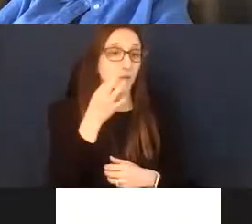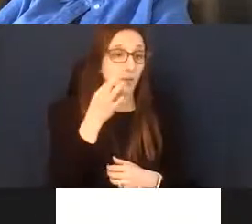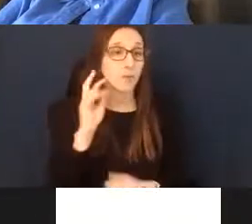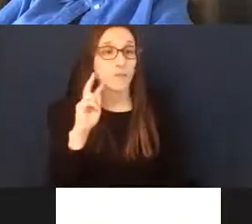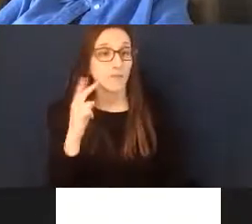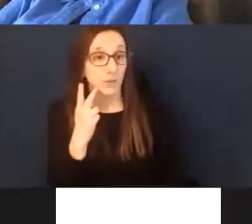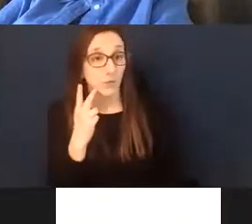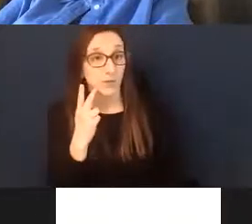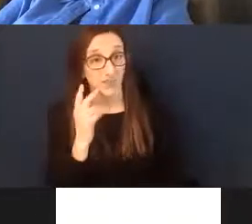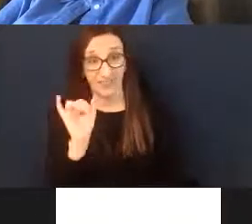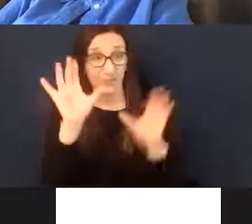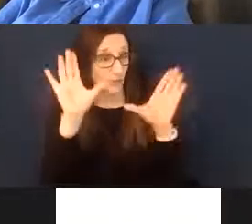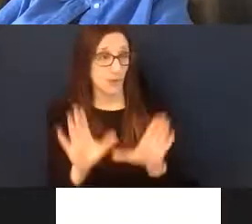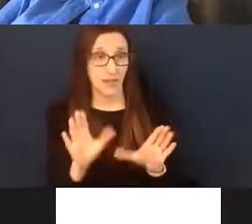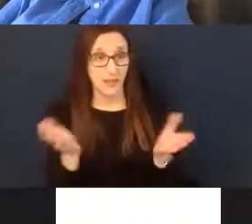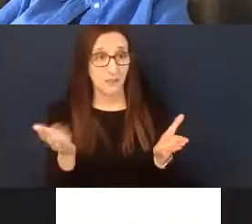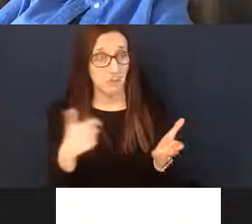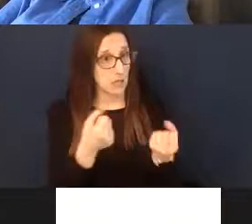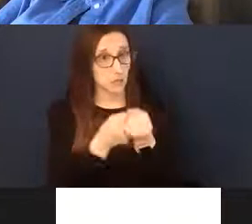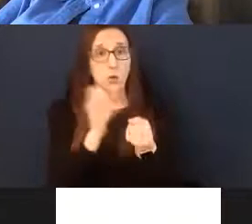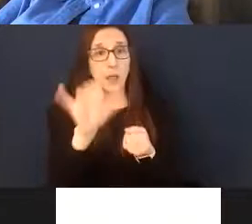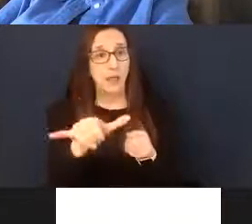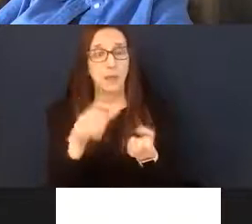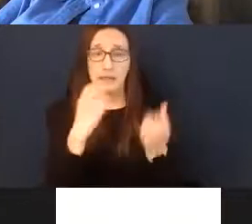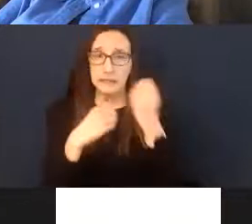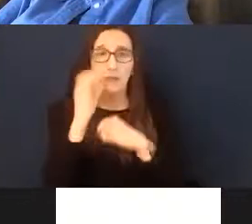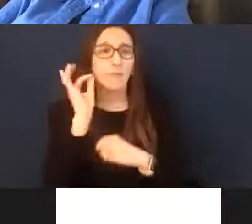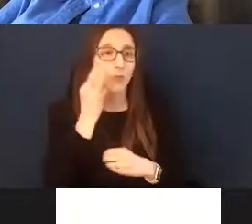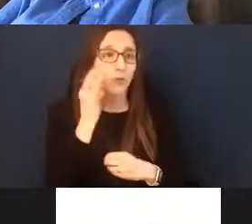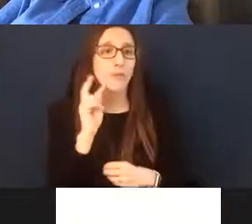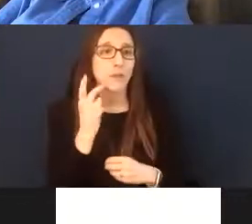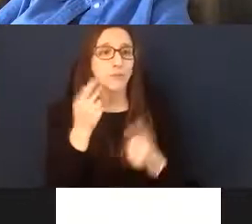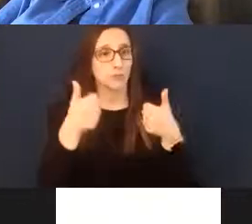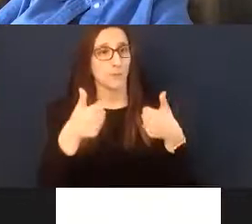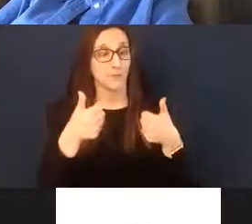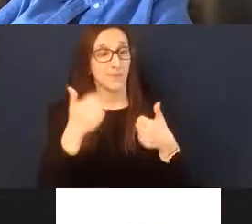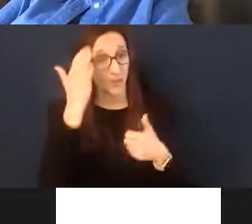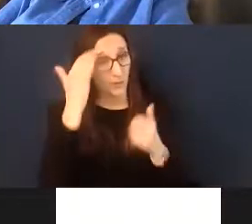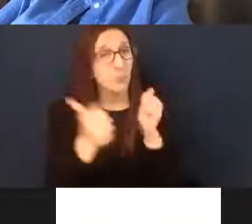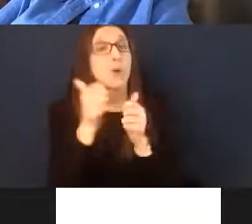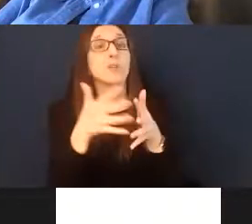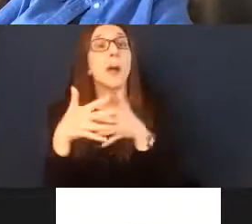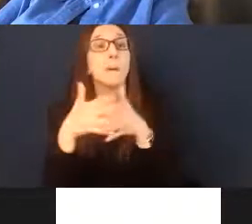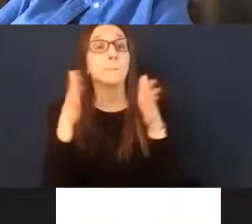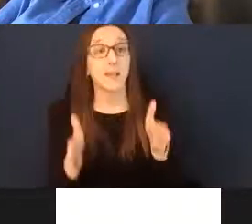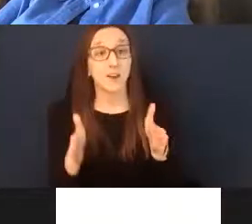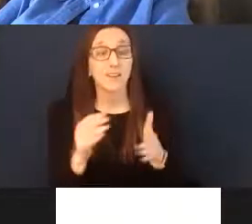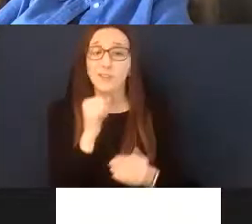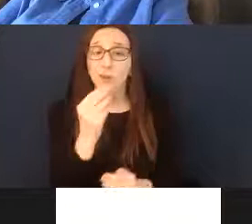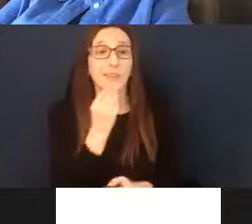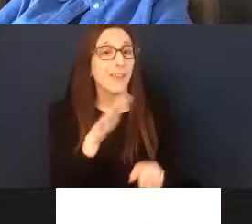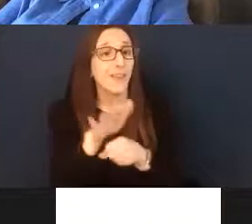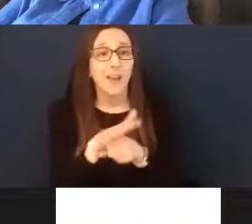is awesome. This is something I can definitely get behind. Most Americans lack fruits and vegetables in their diet.